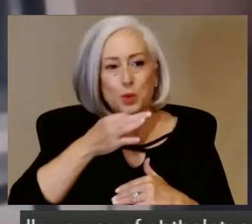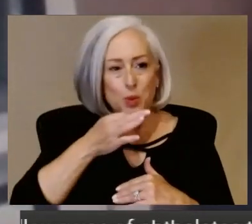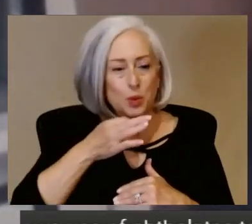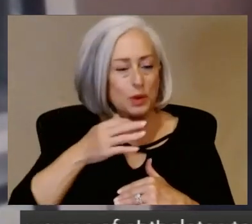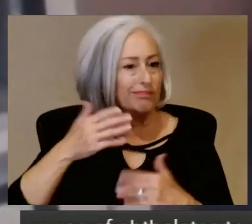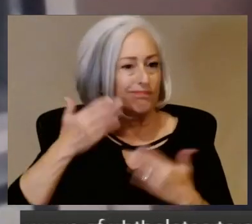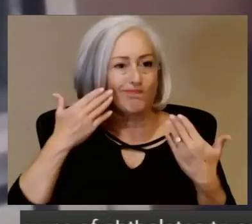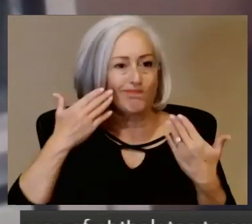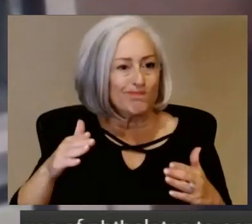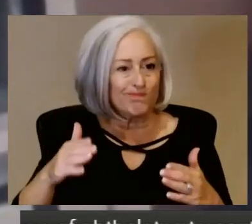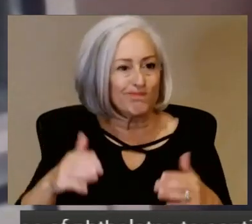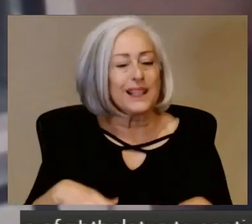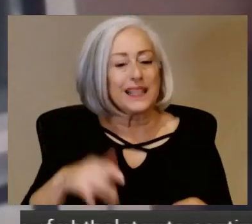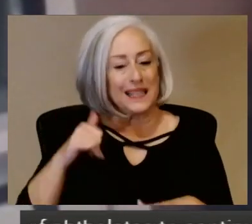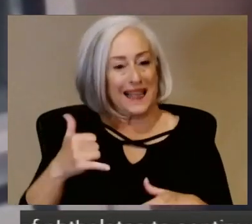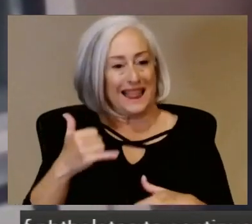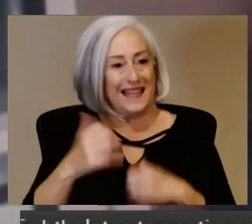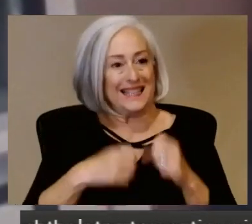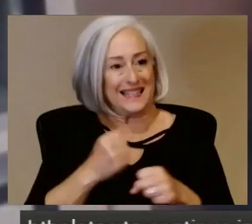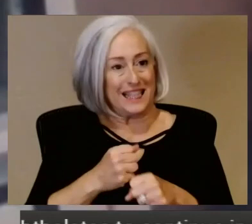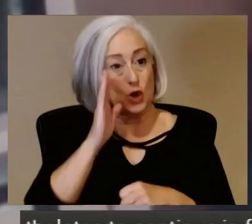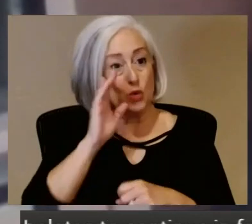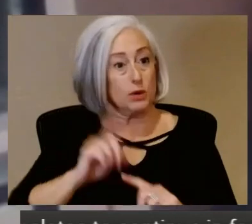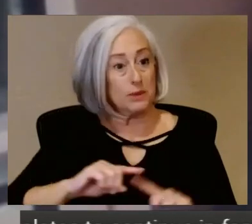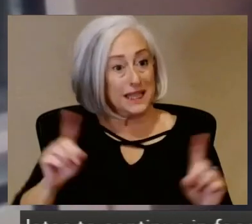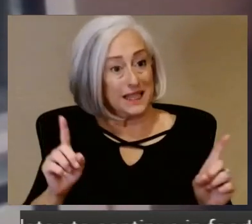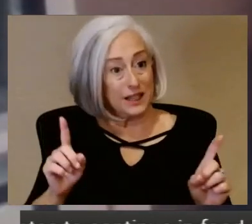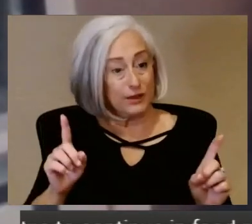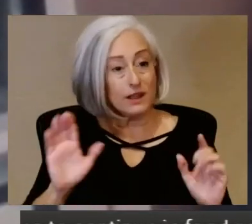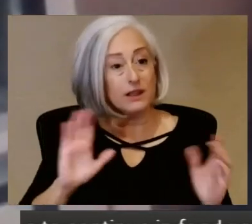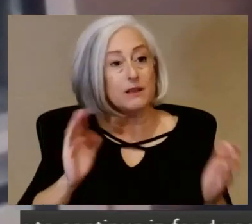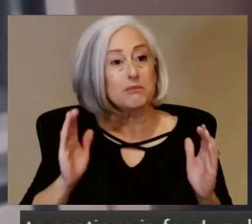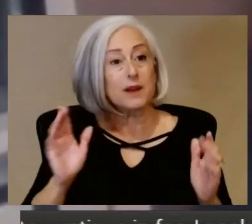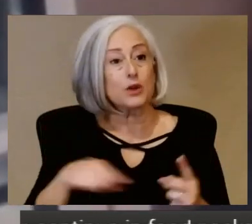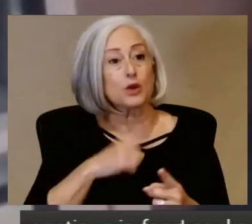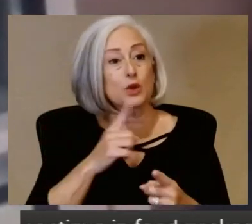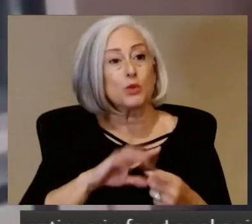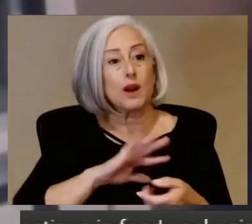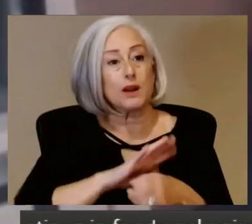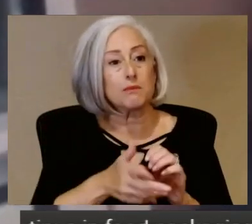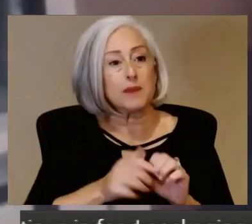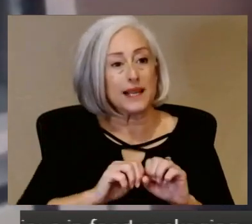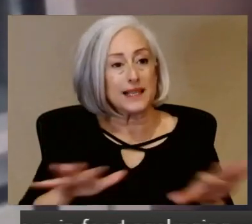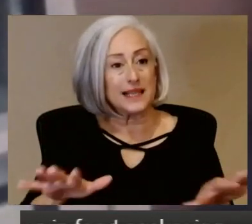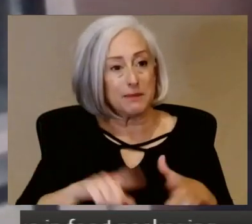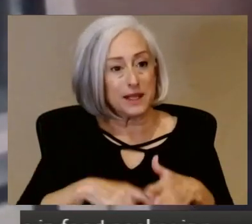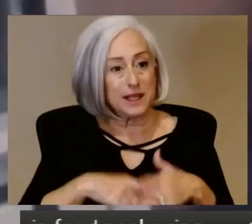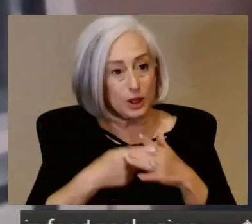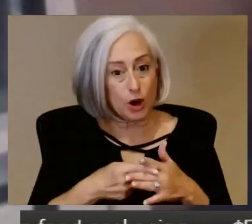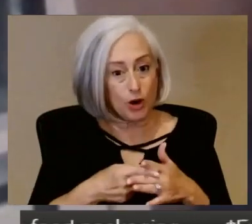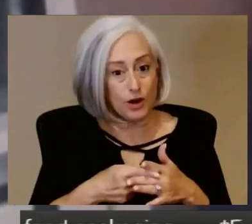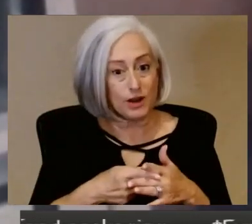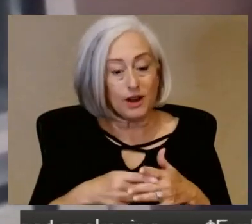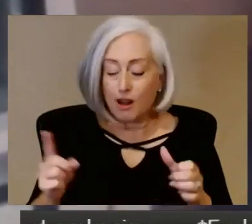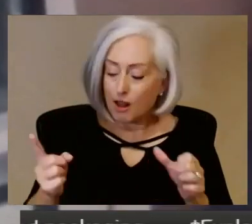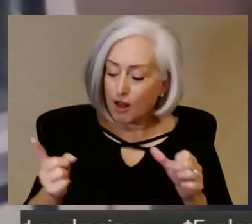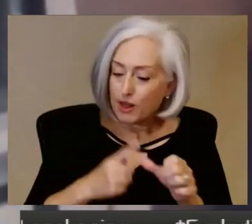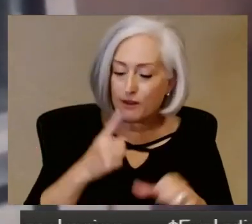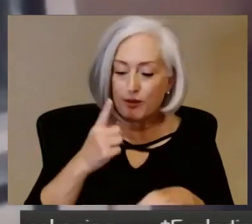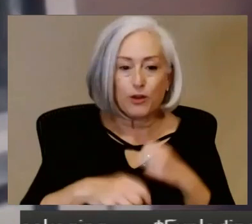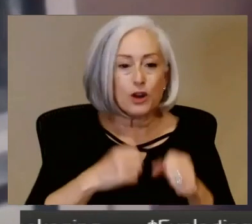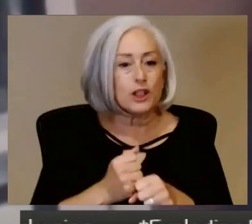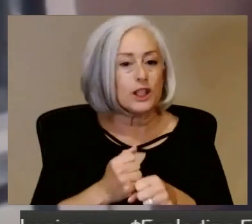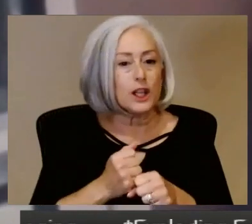that we've had since the pandemic really started, because this is the first year that we've really kind of let go a lot of the public